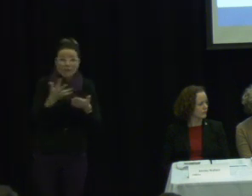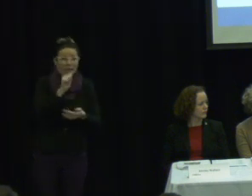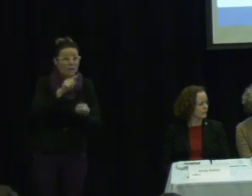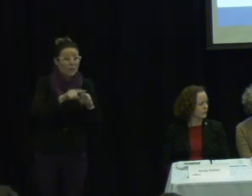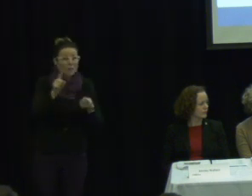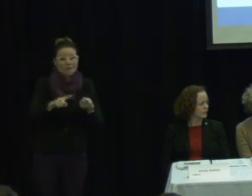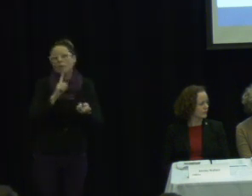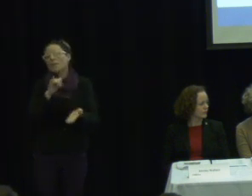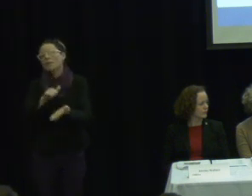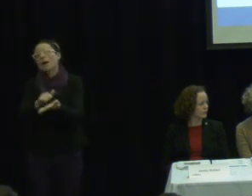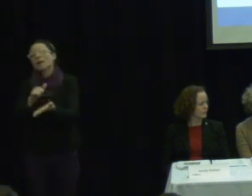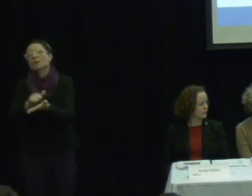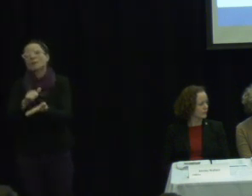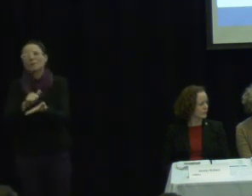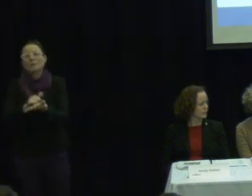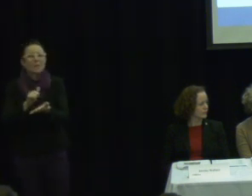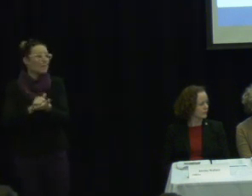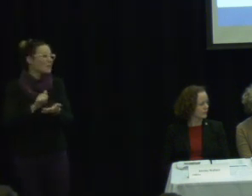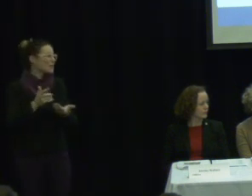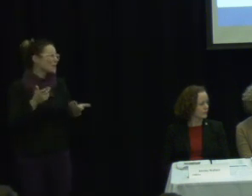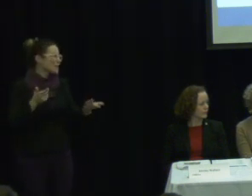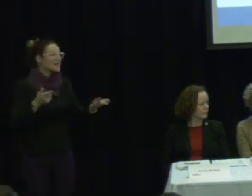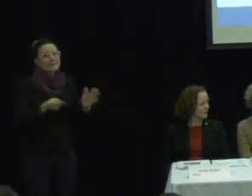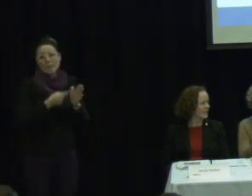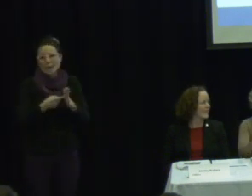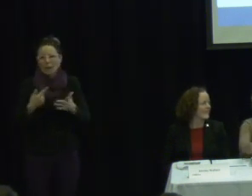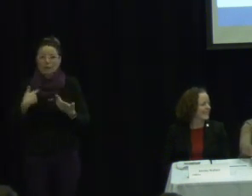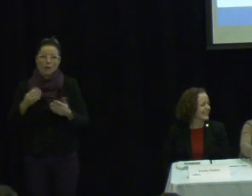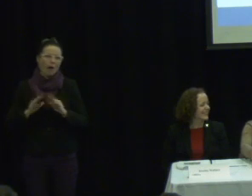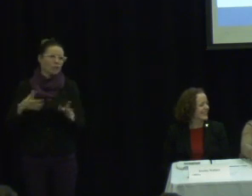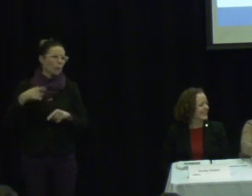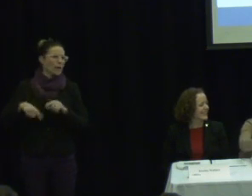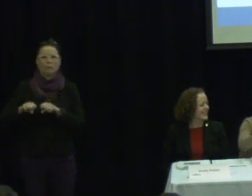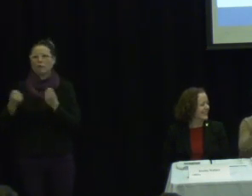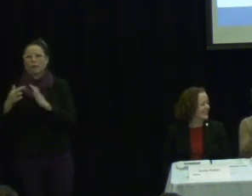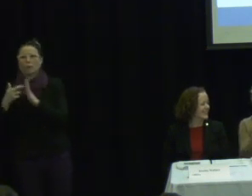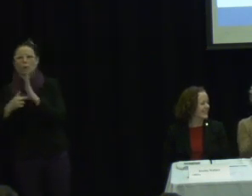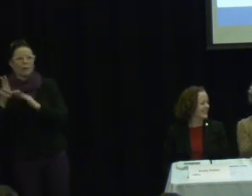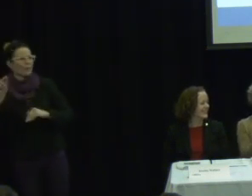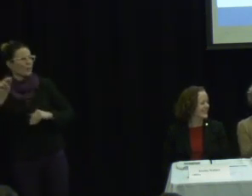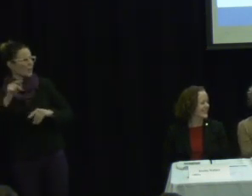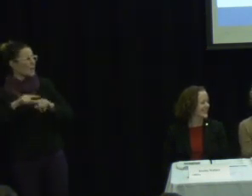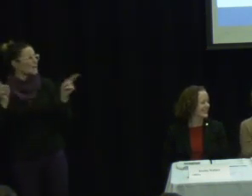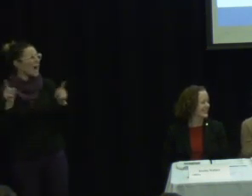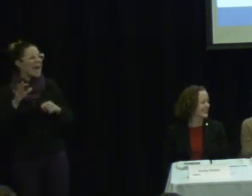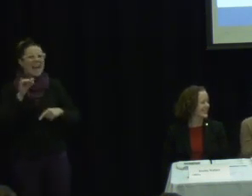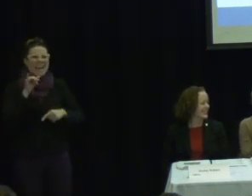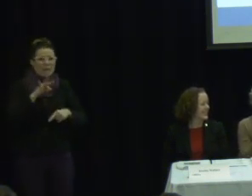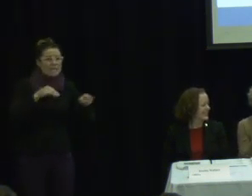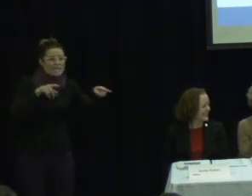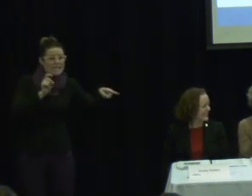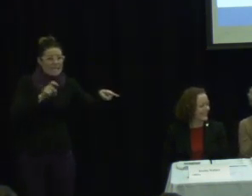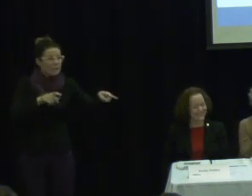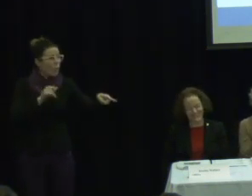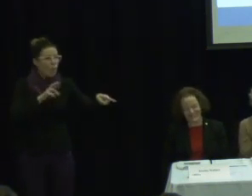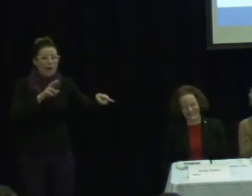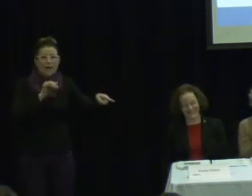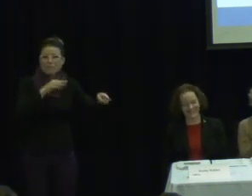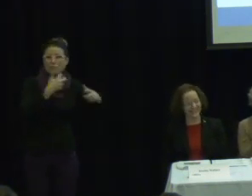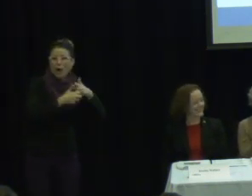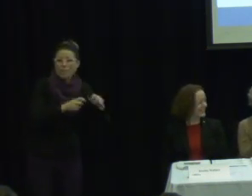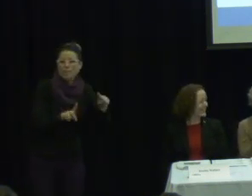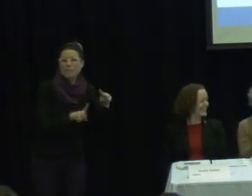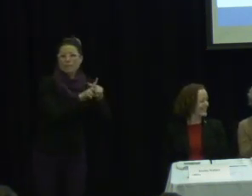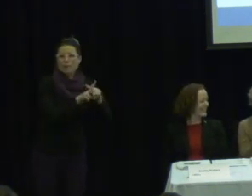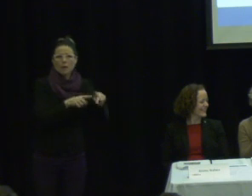because sometimes it's against the rules or whatever. But when I say yes, it's find a way to solve the problem. Find a way